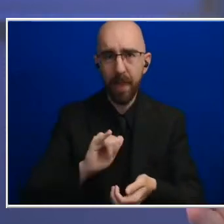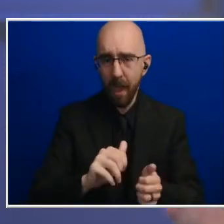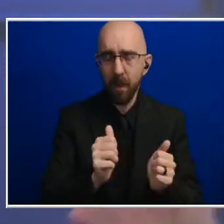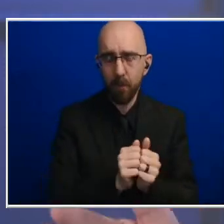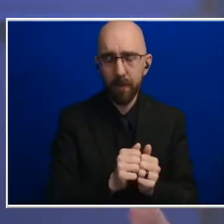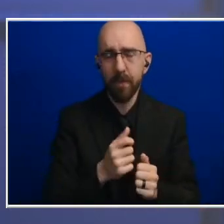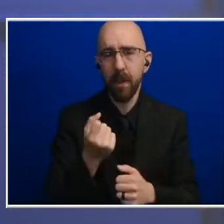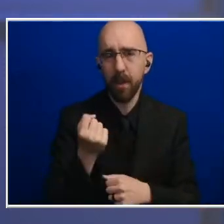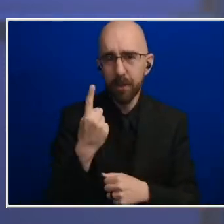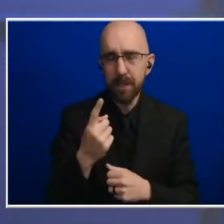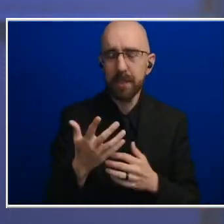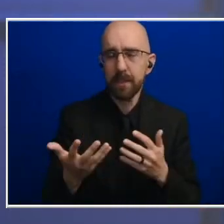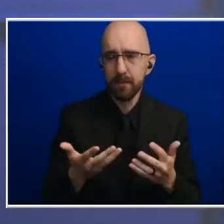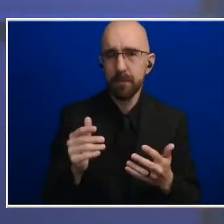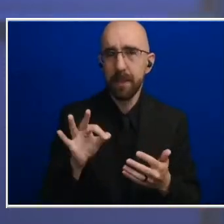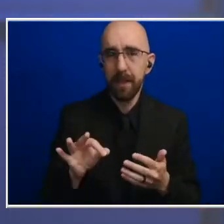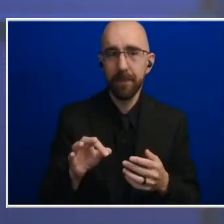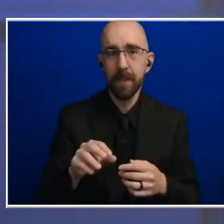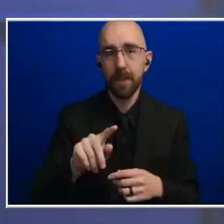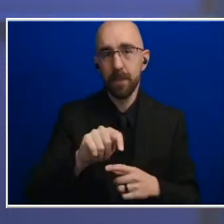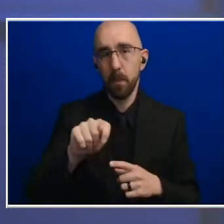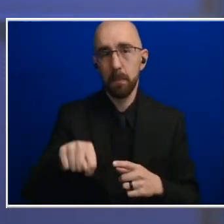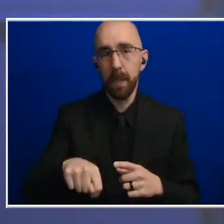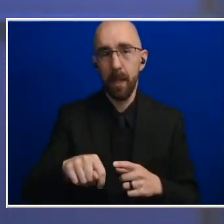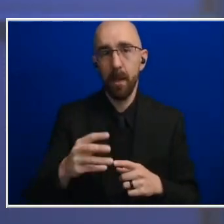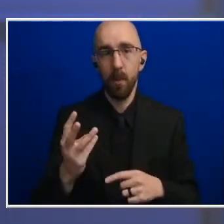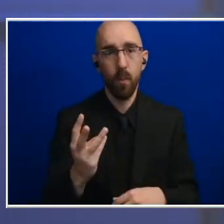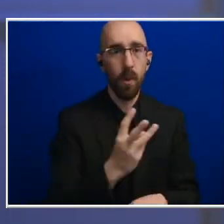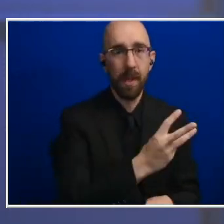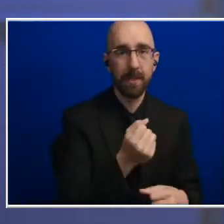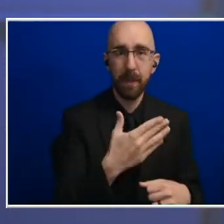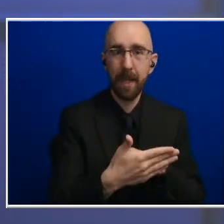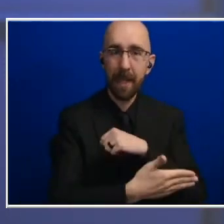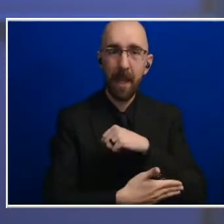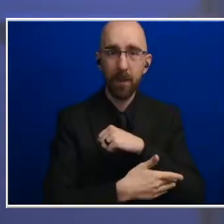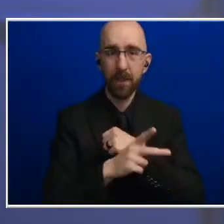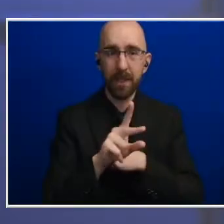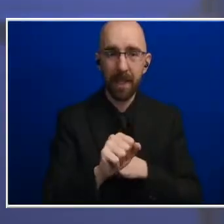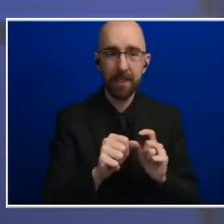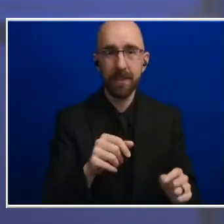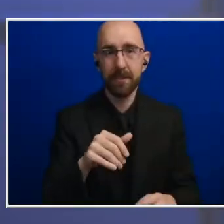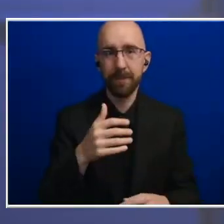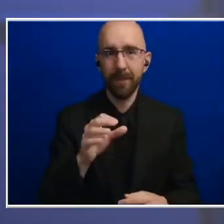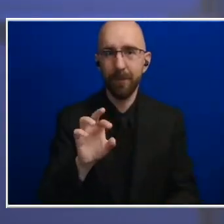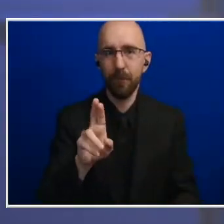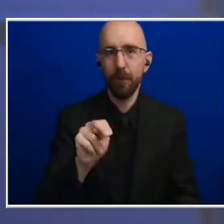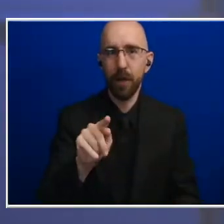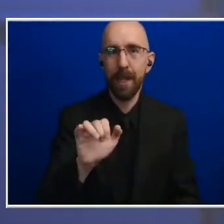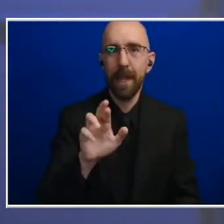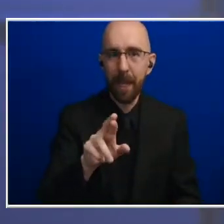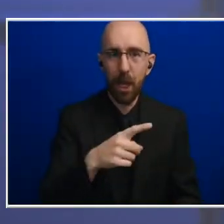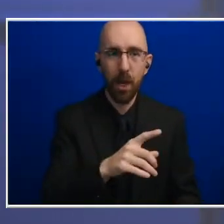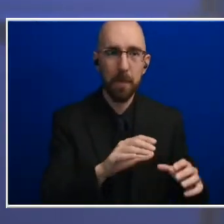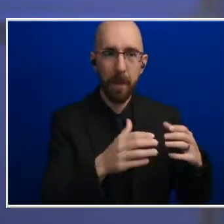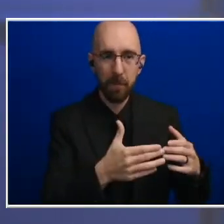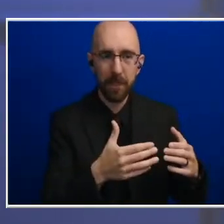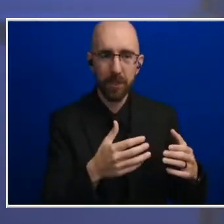if you get west of Topeka, so many of our counties in Kansas are frontier. Their population